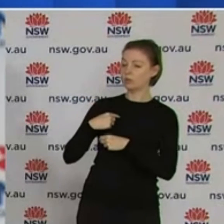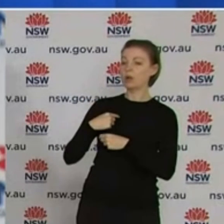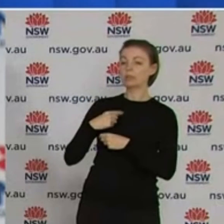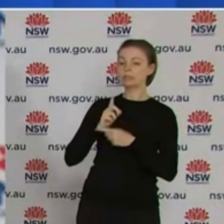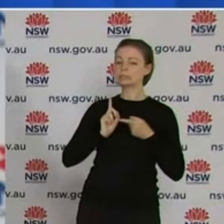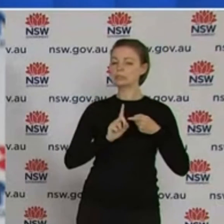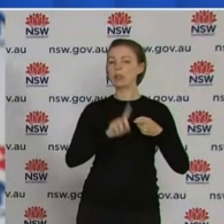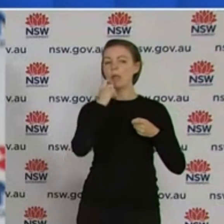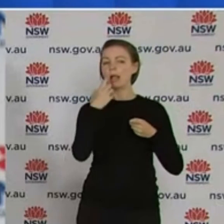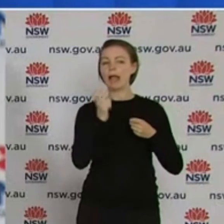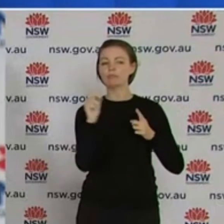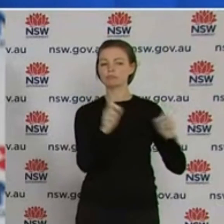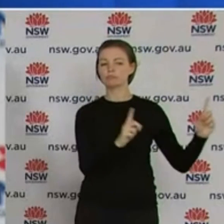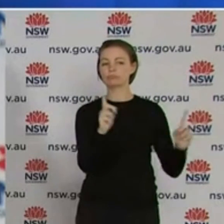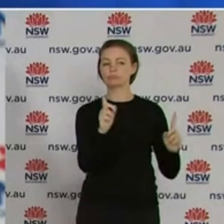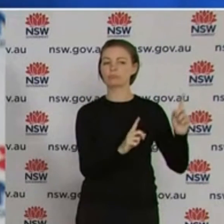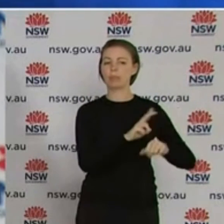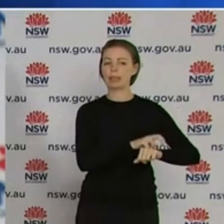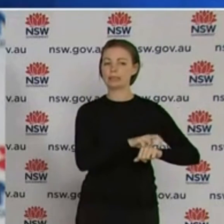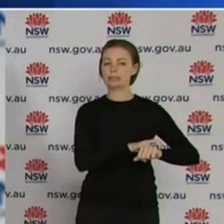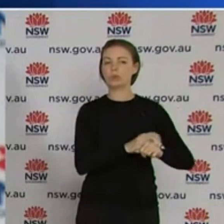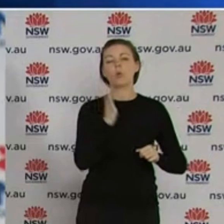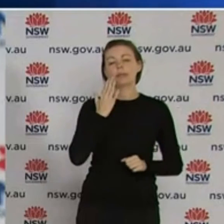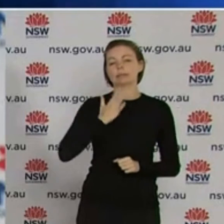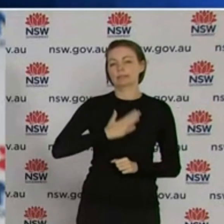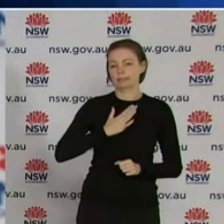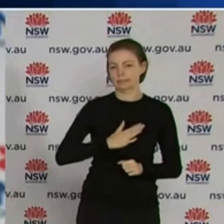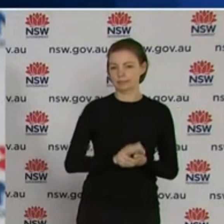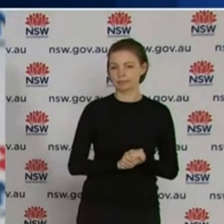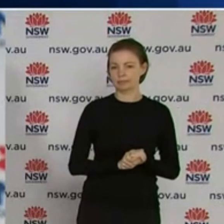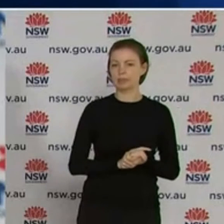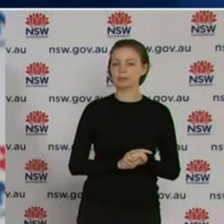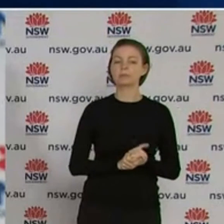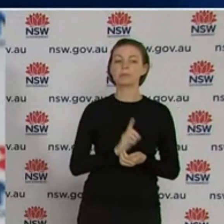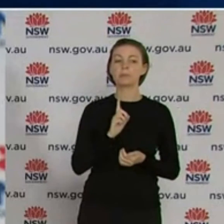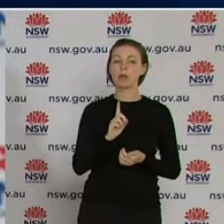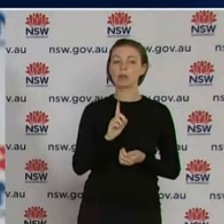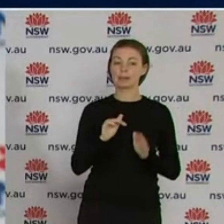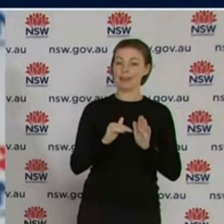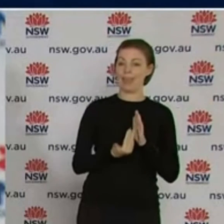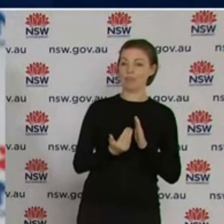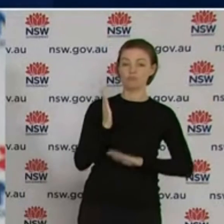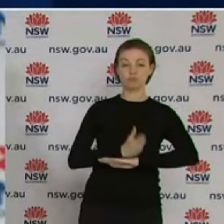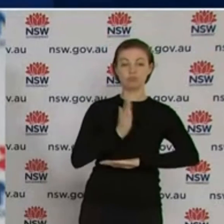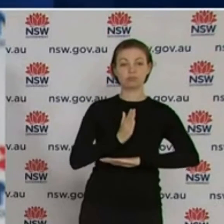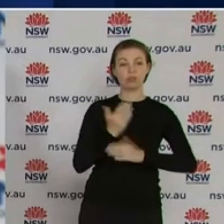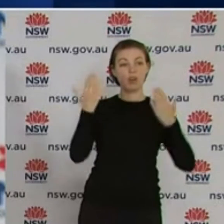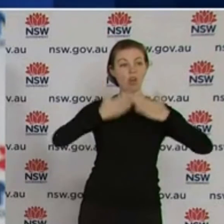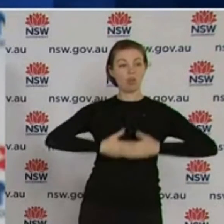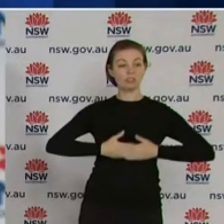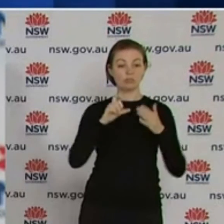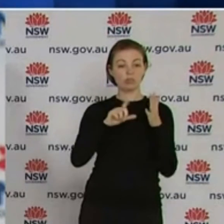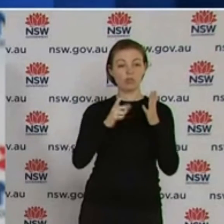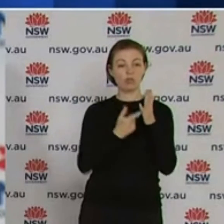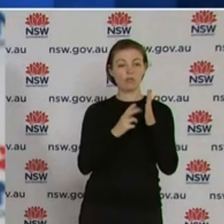be present, but obviously only where needed, and obviously the reduction in the abolition of the curfew also